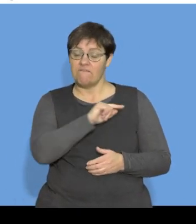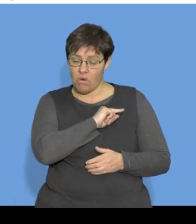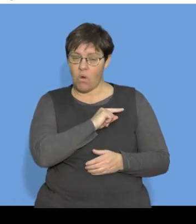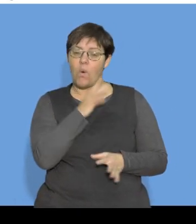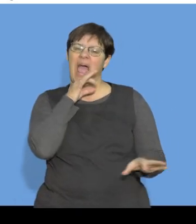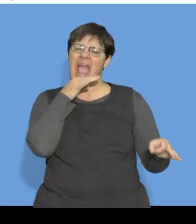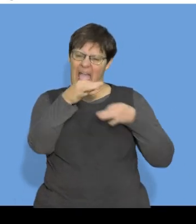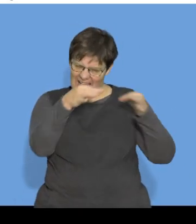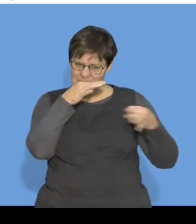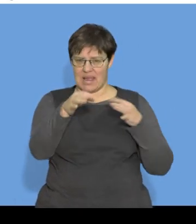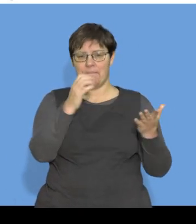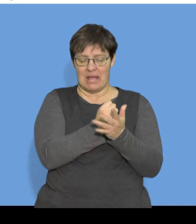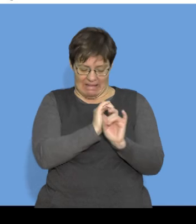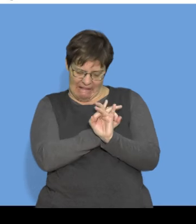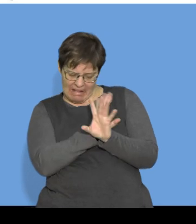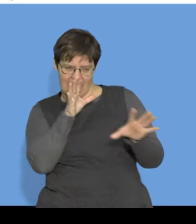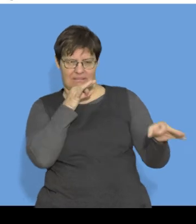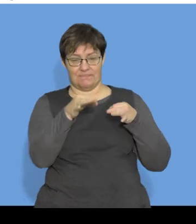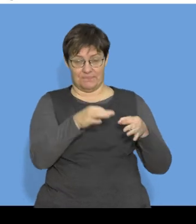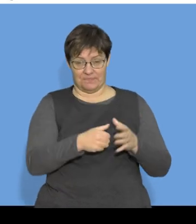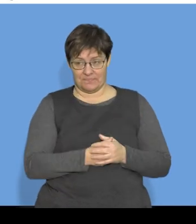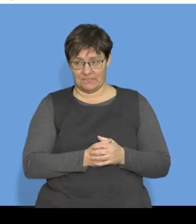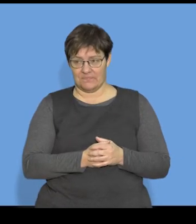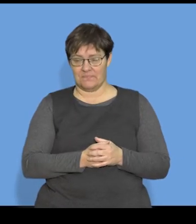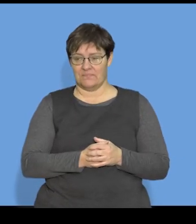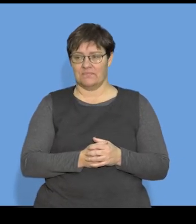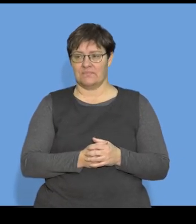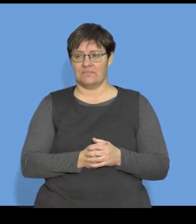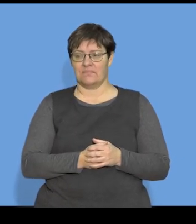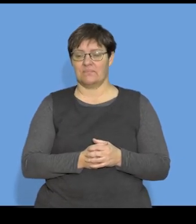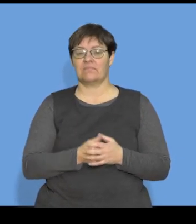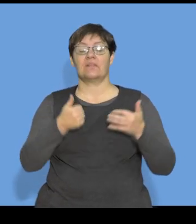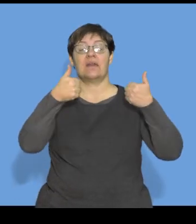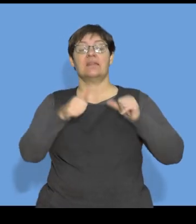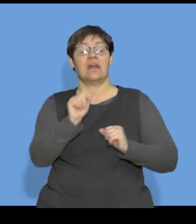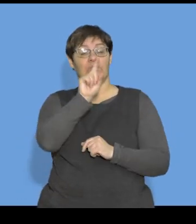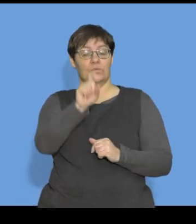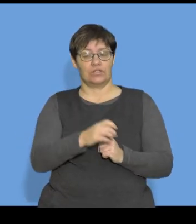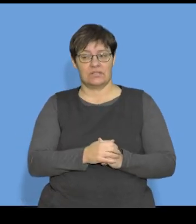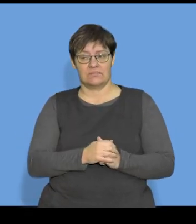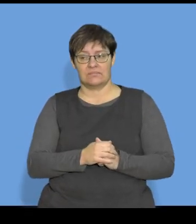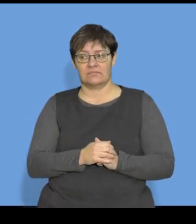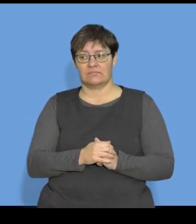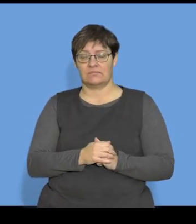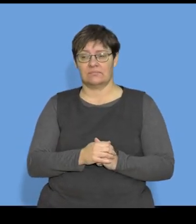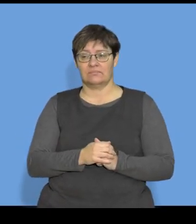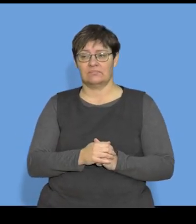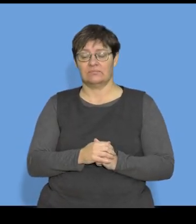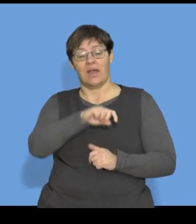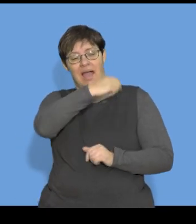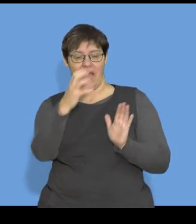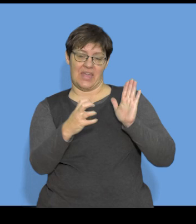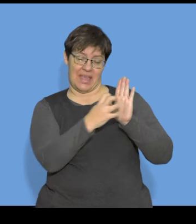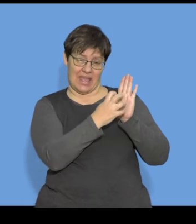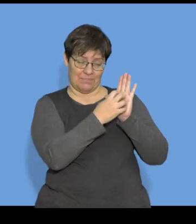for the verb explain. The next question,